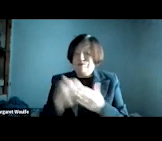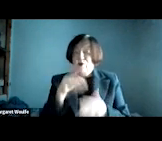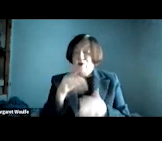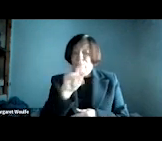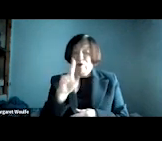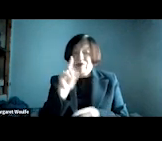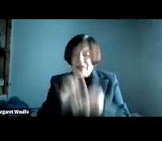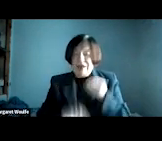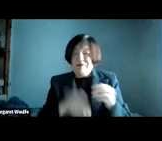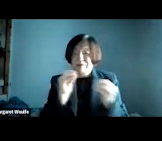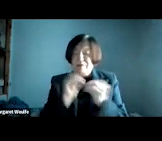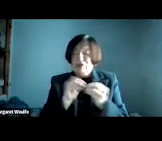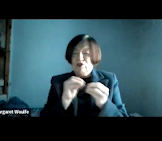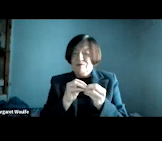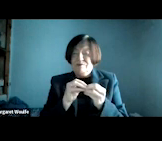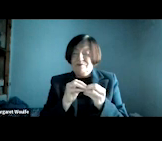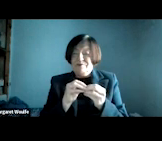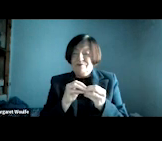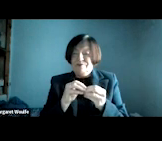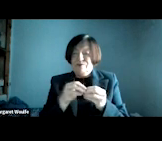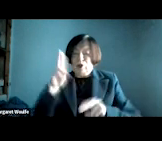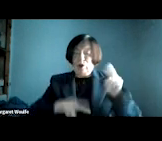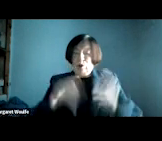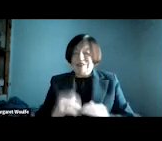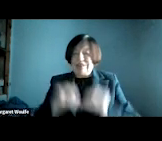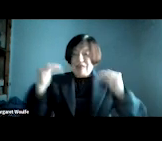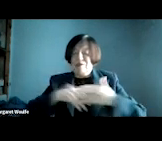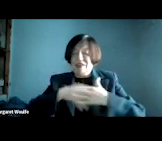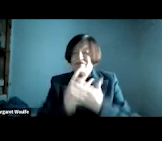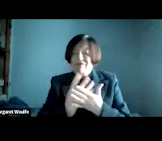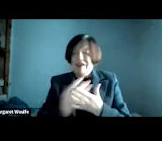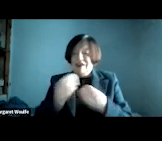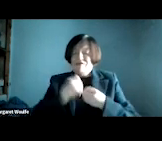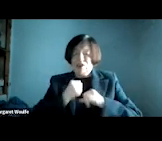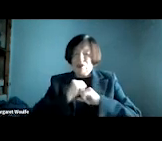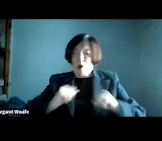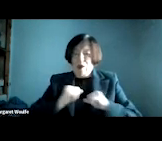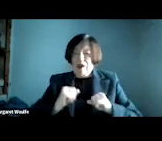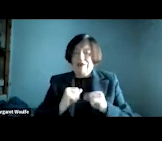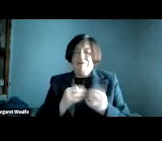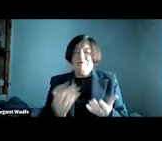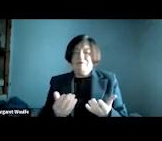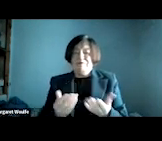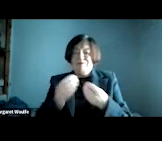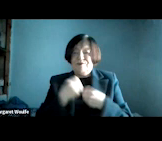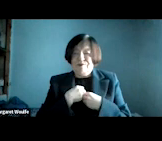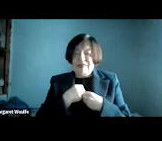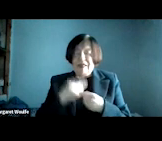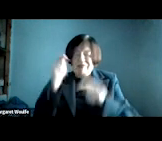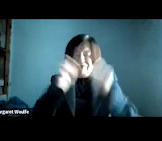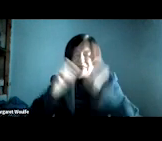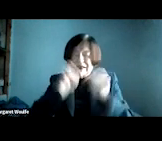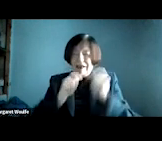then talked us through the new standard that's being developed, gave us a scope, gave us an outline, gave us a rationale, and gave